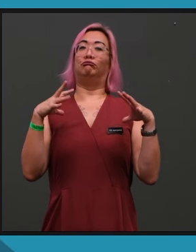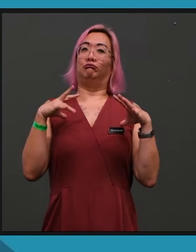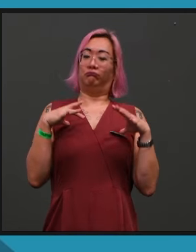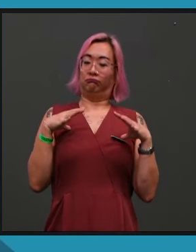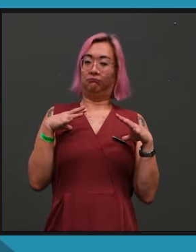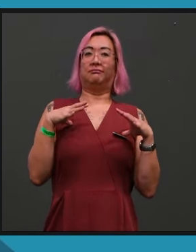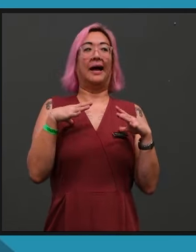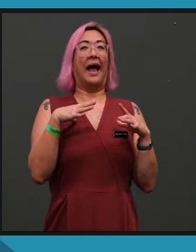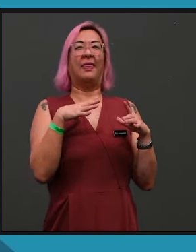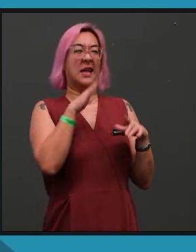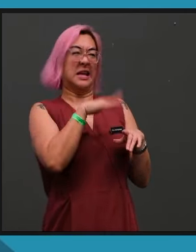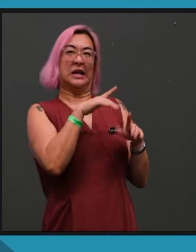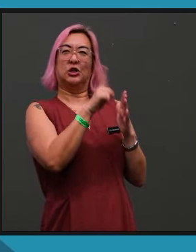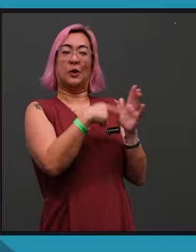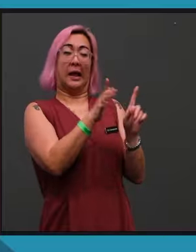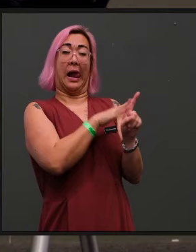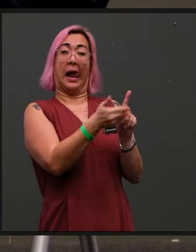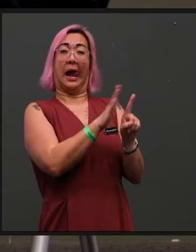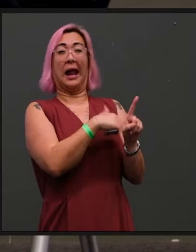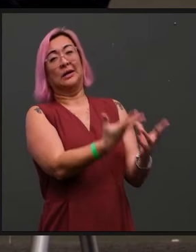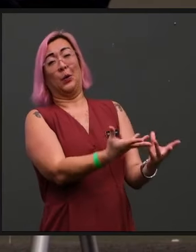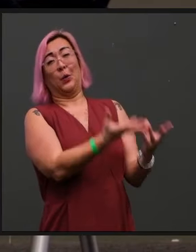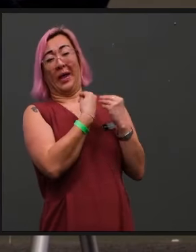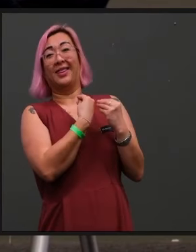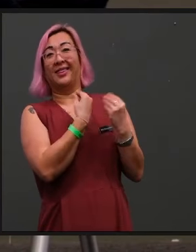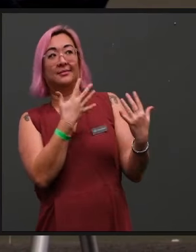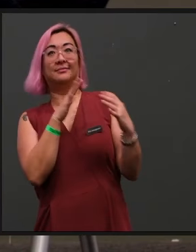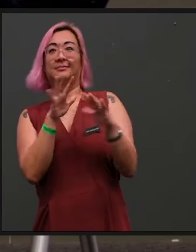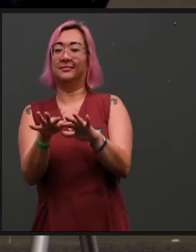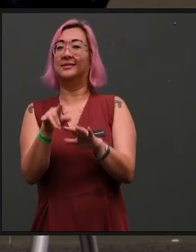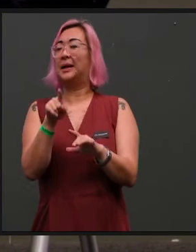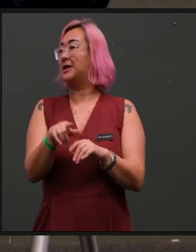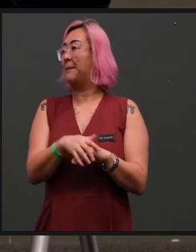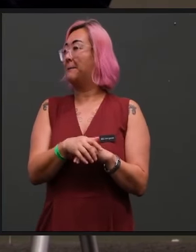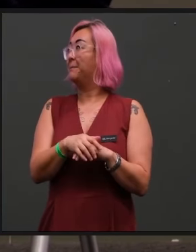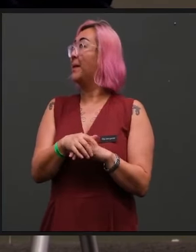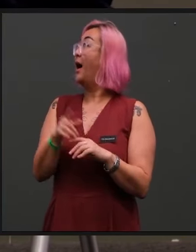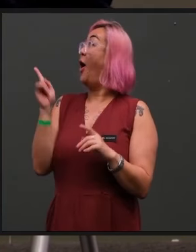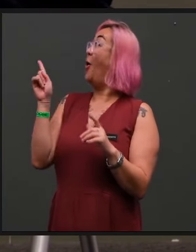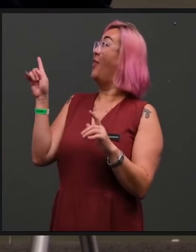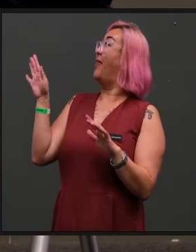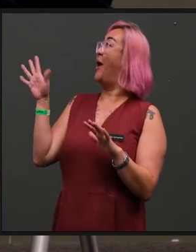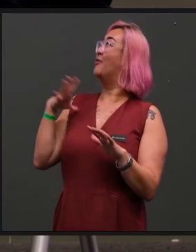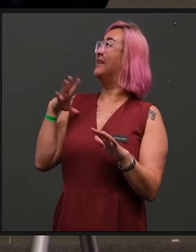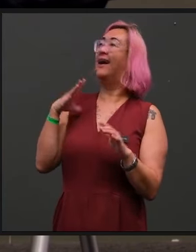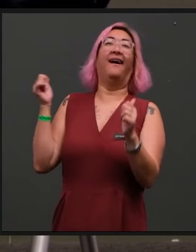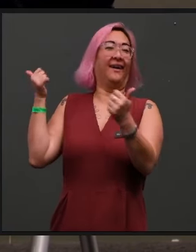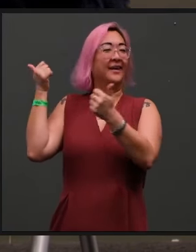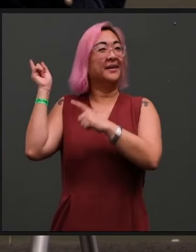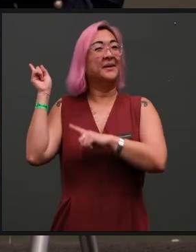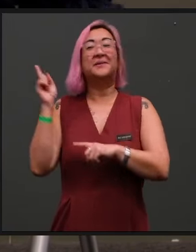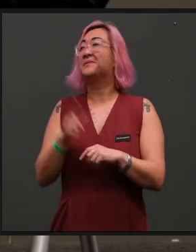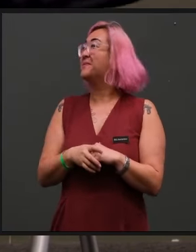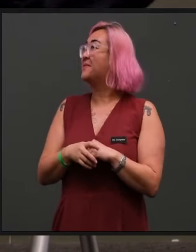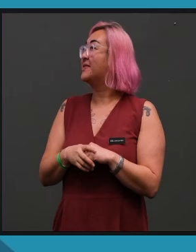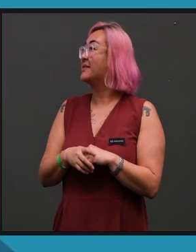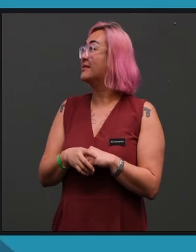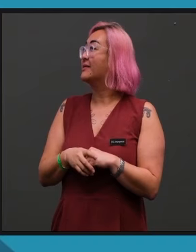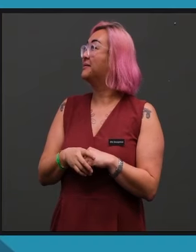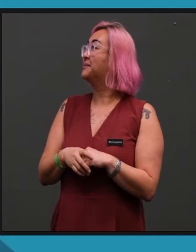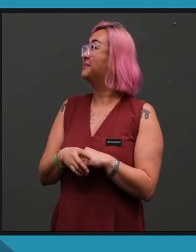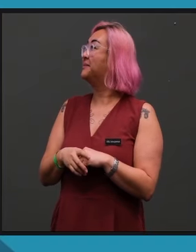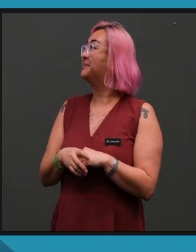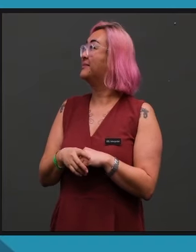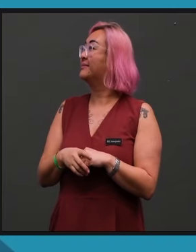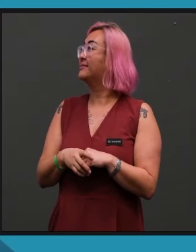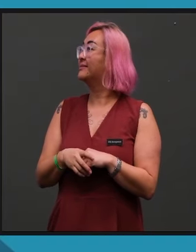Joseph to work on a little game jam with me. I think, you got it up already. Ahead of the game, it's great. Yeah. Because I can